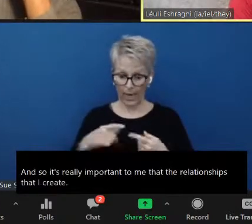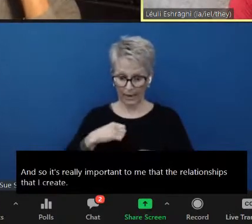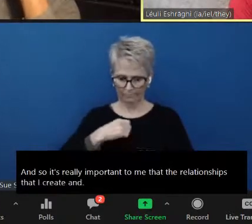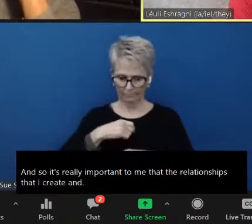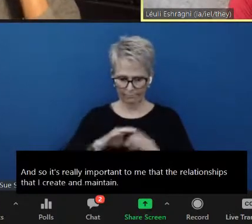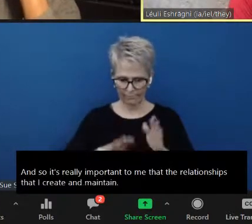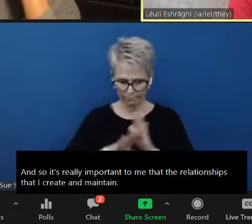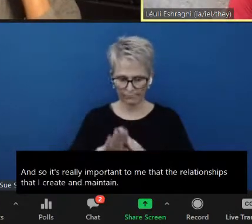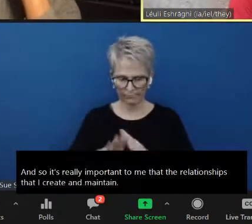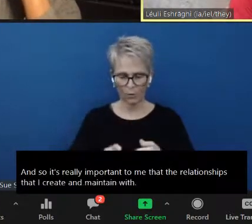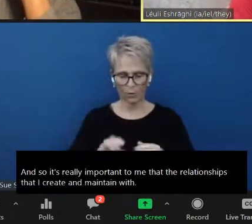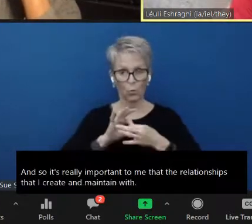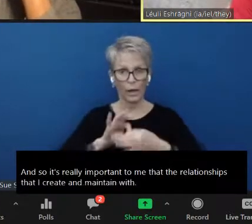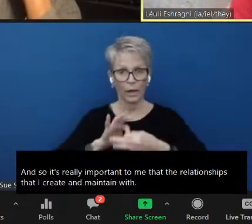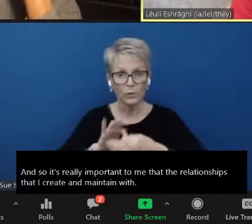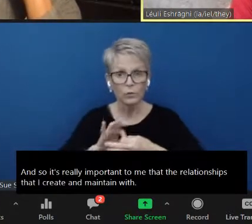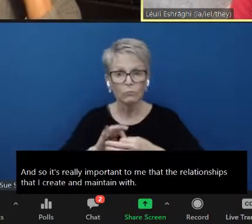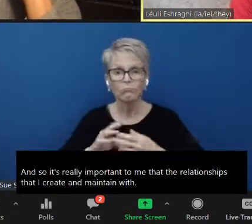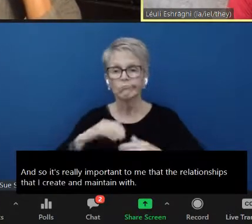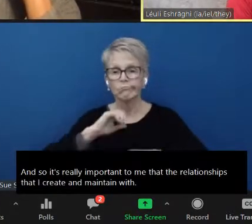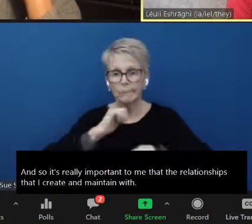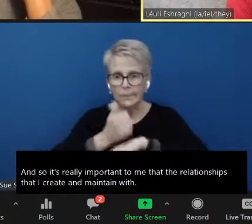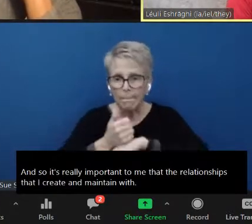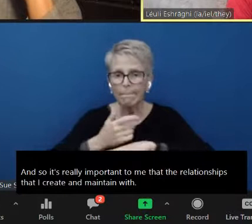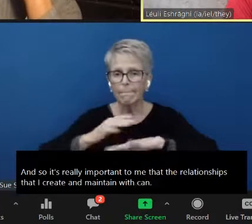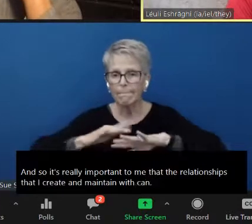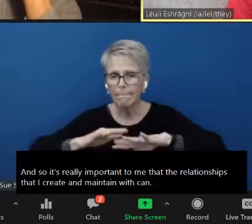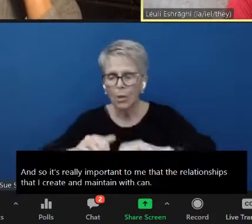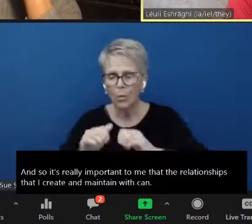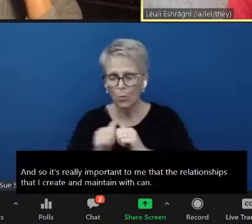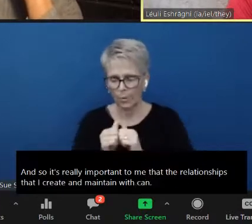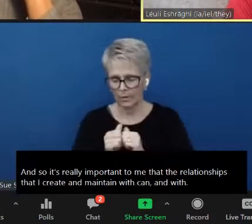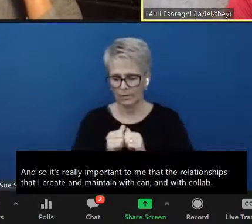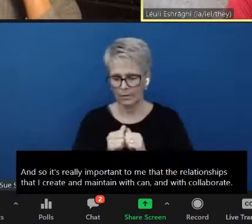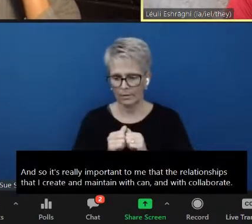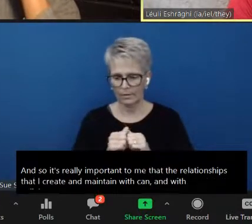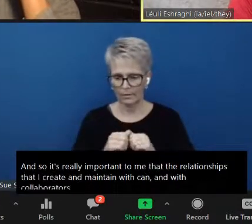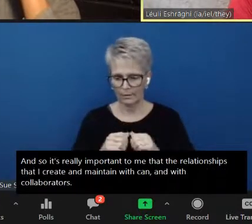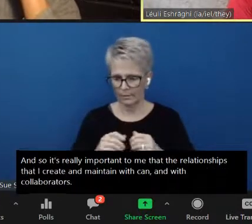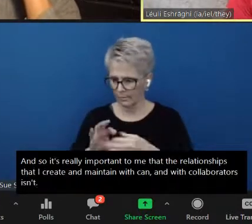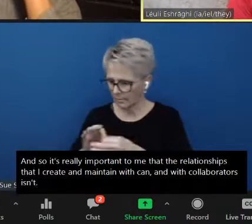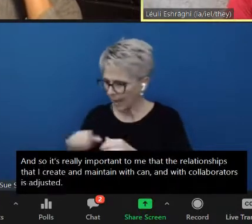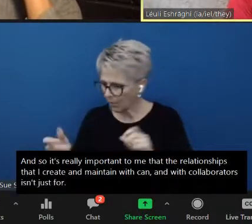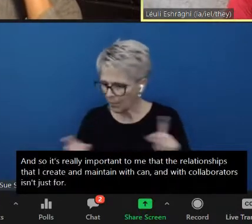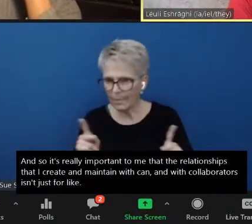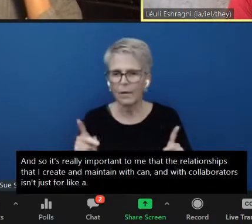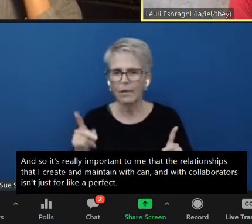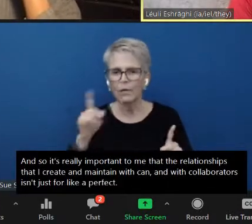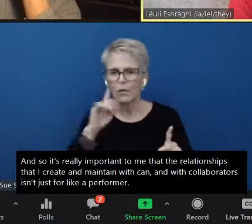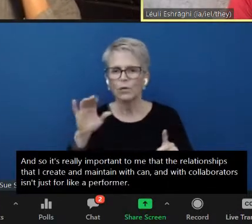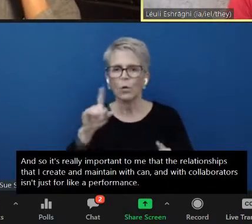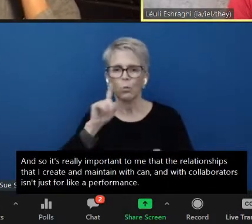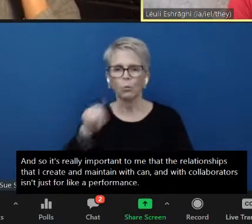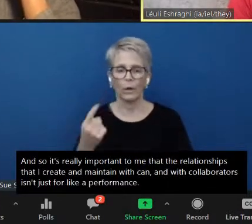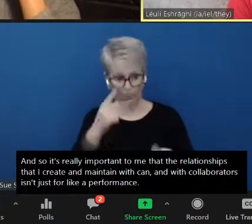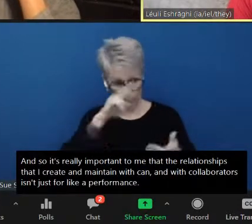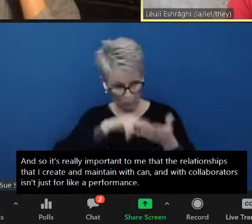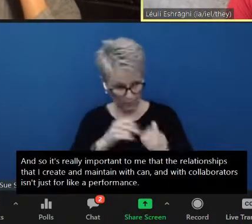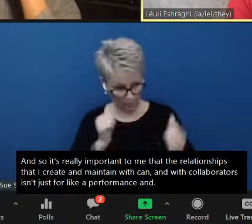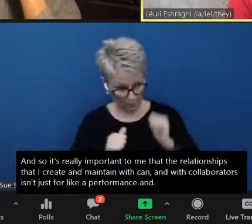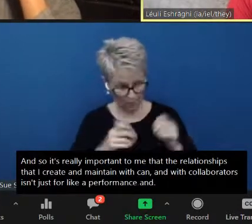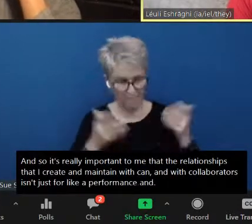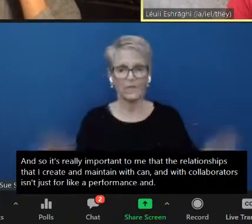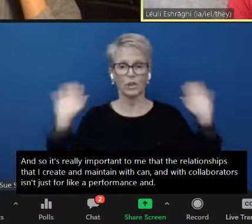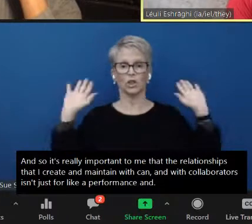and maintain with kin and with collaborators isn't just for like a performance.